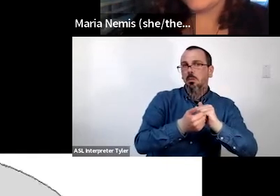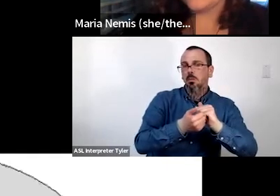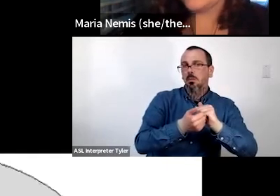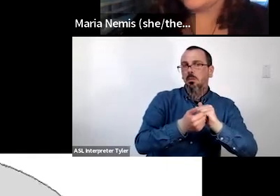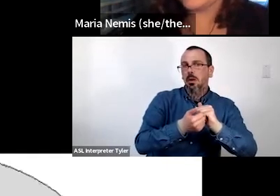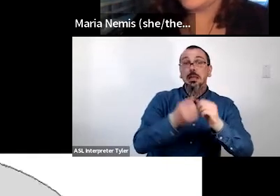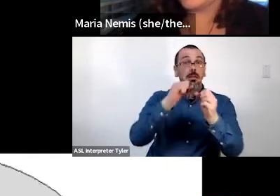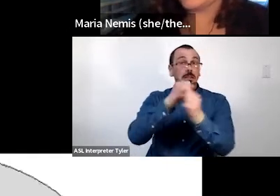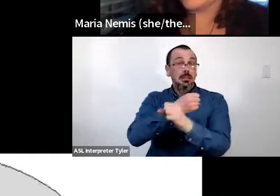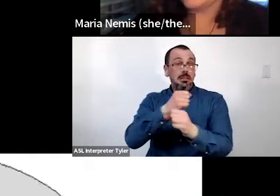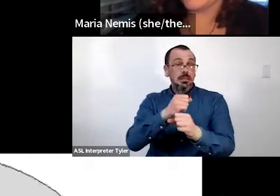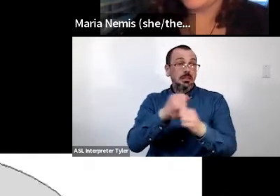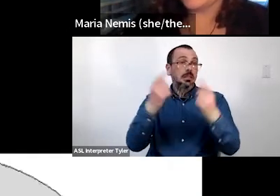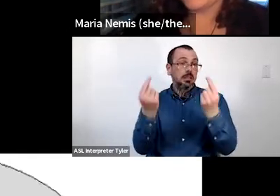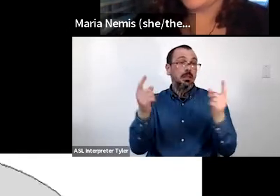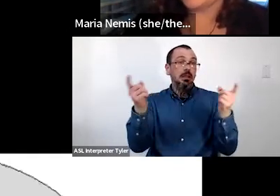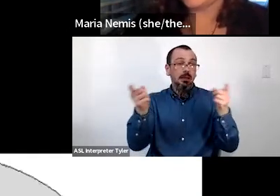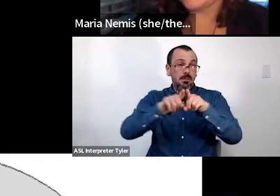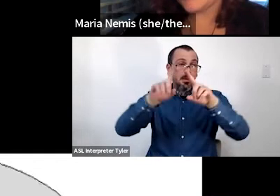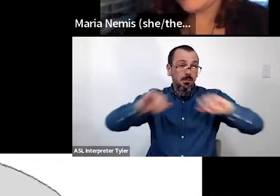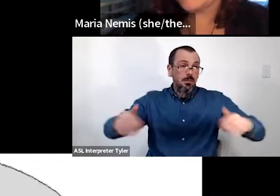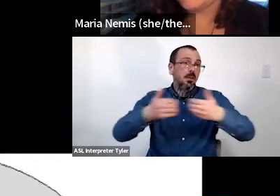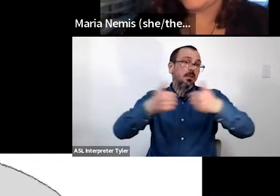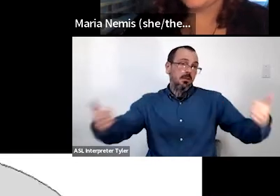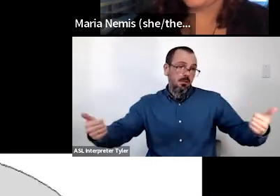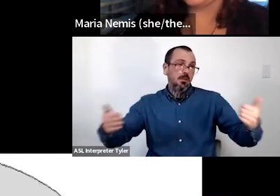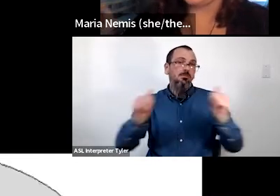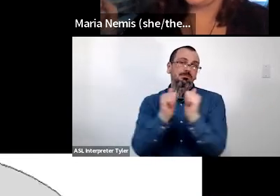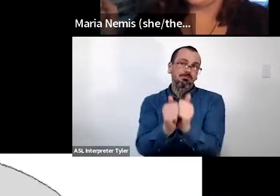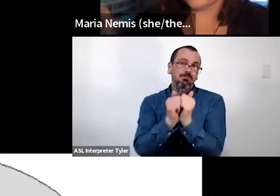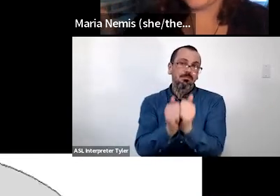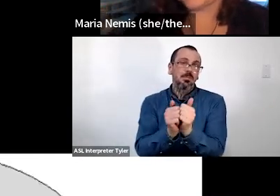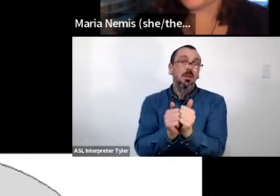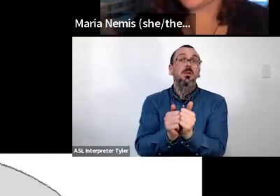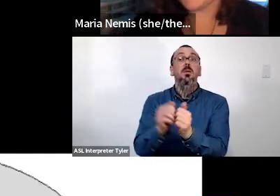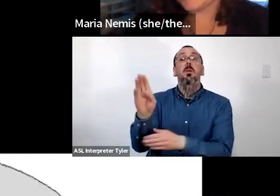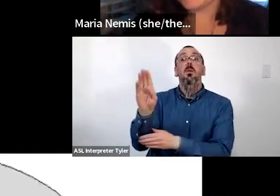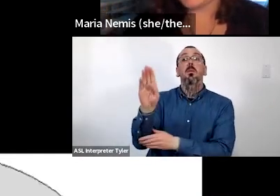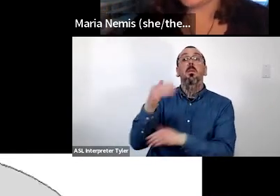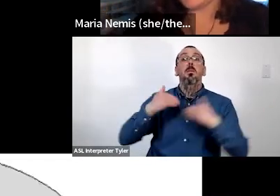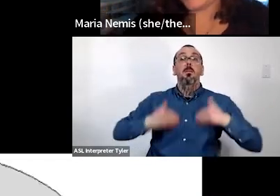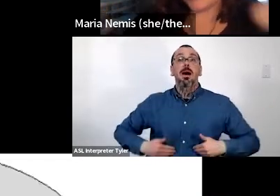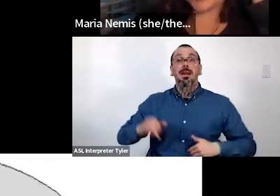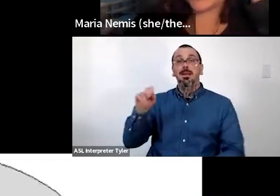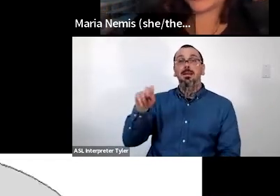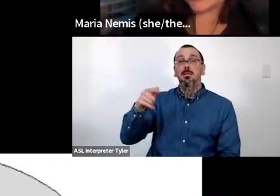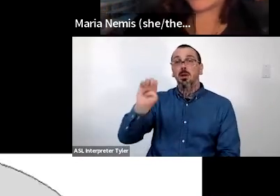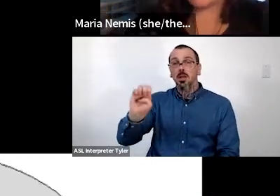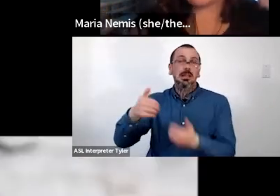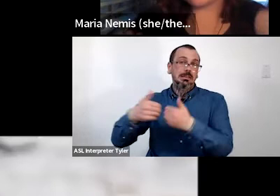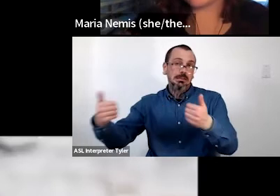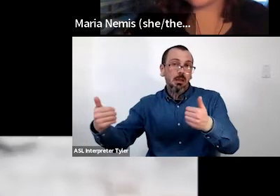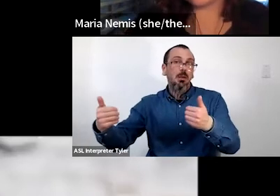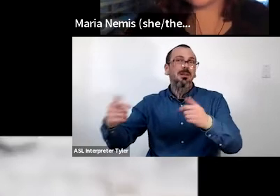when I ran only the eating disorder variable and excluded the body image variable, but I still can't reject my null